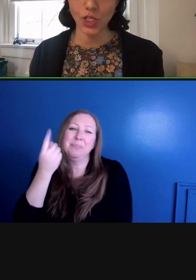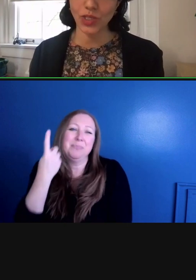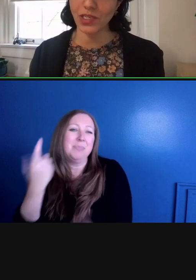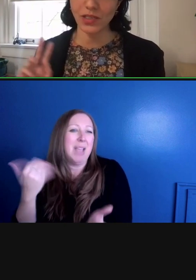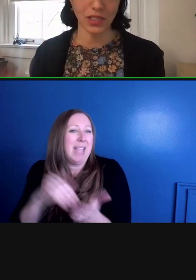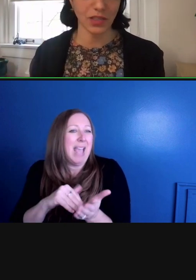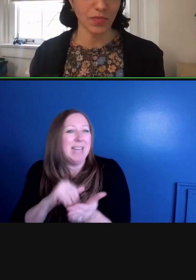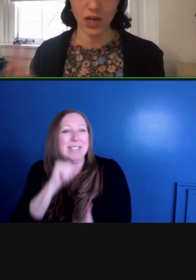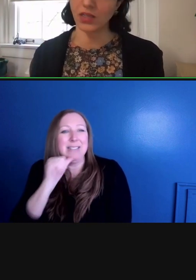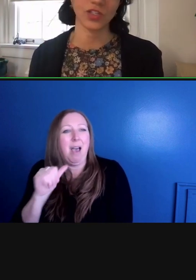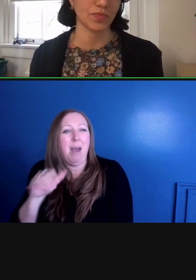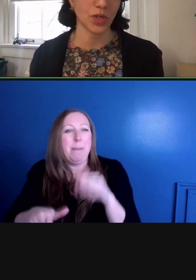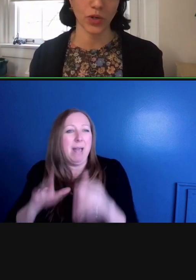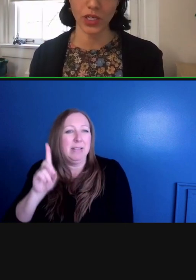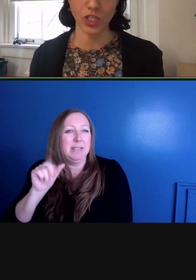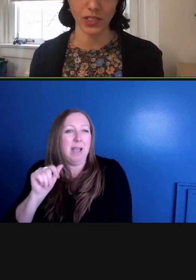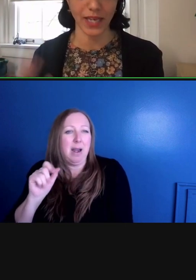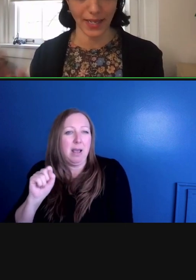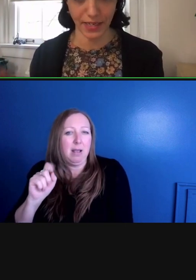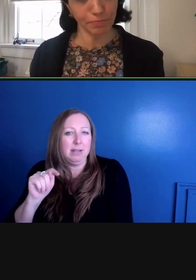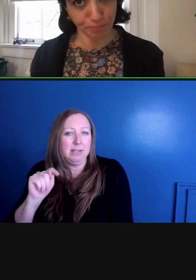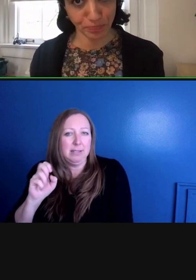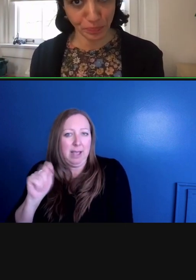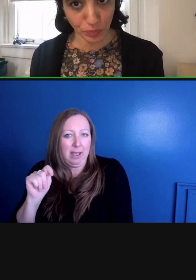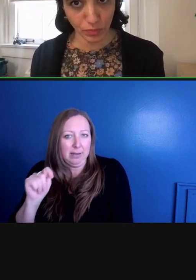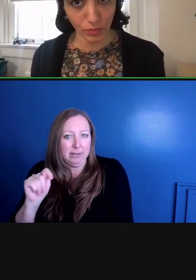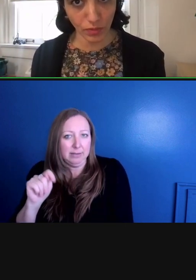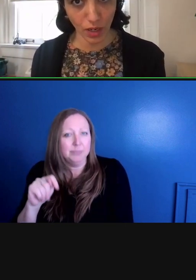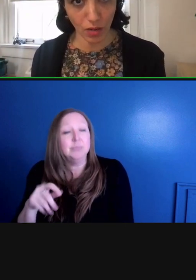confusion matrices, this model is purely just guessing.